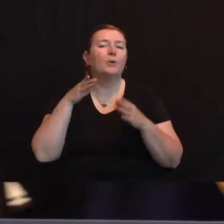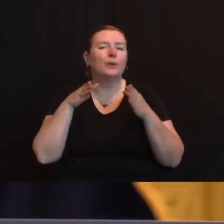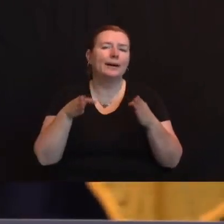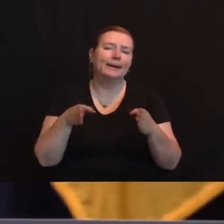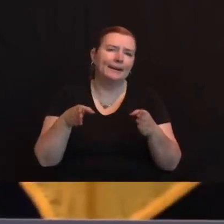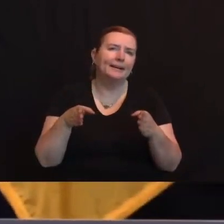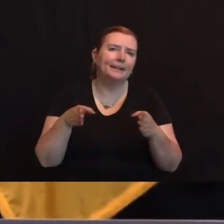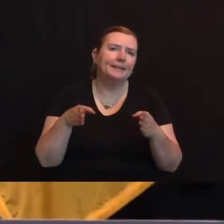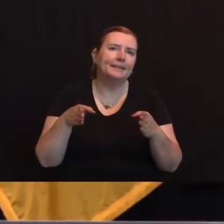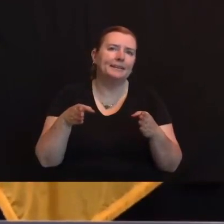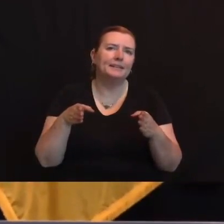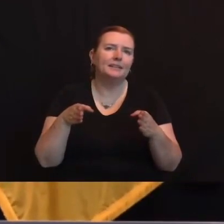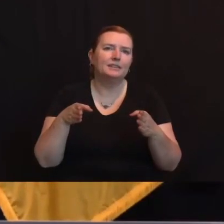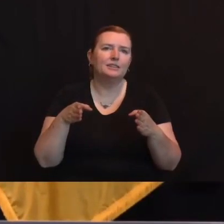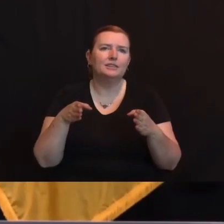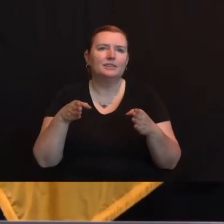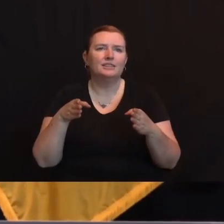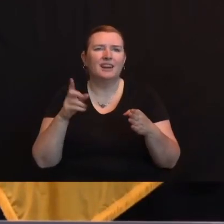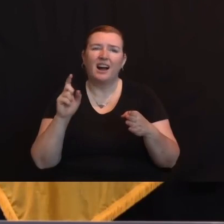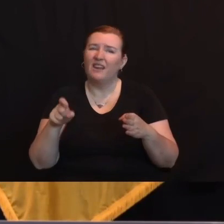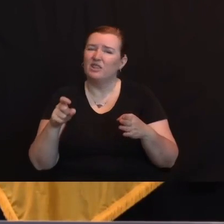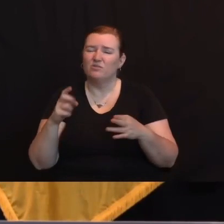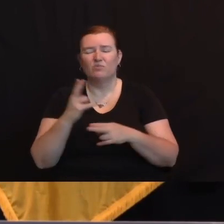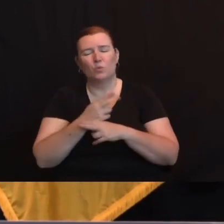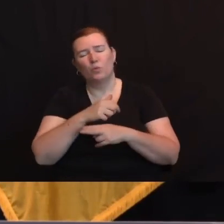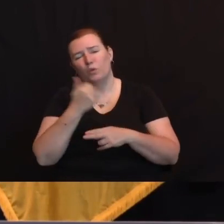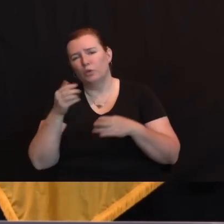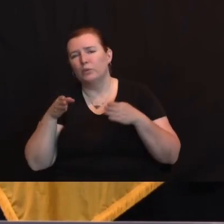don't know. We'll come back to you and answer whether or not we're.